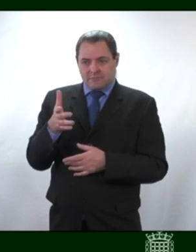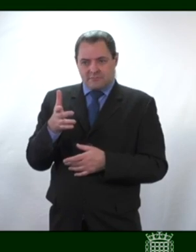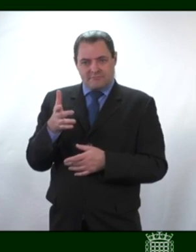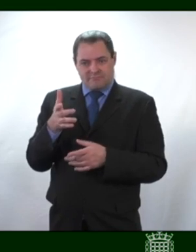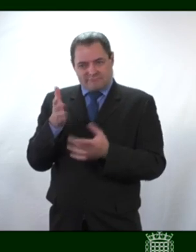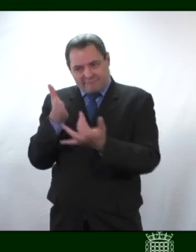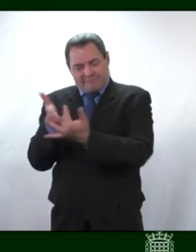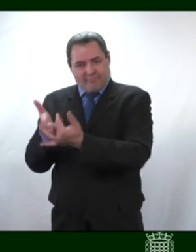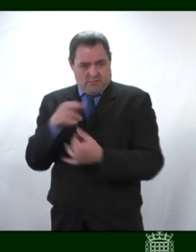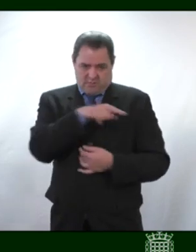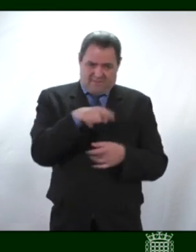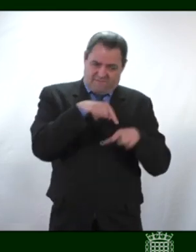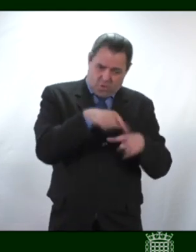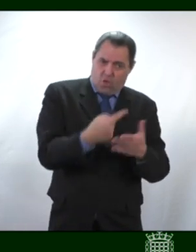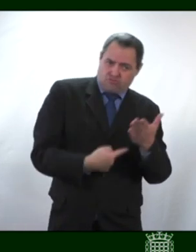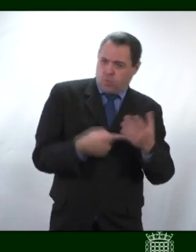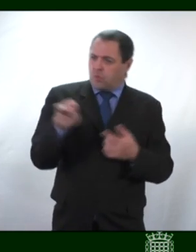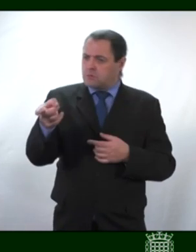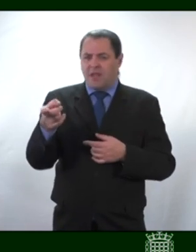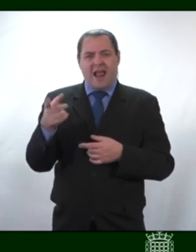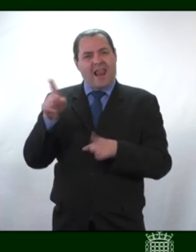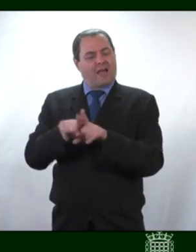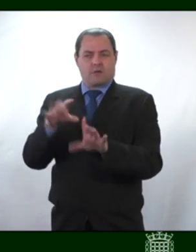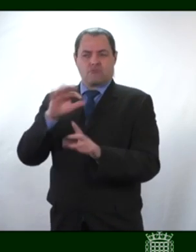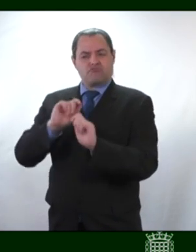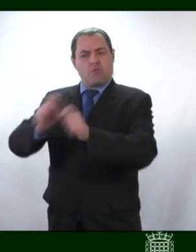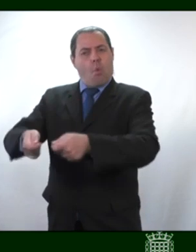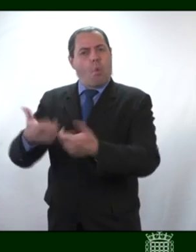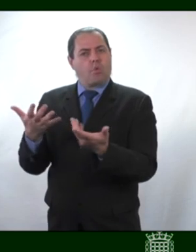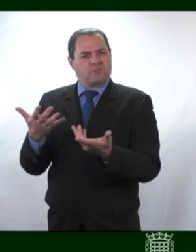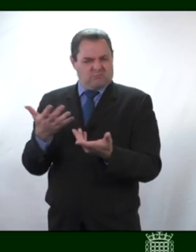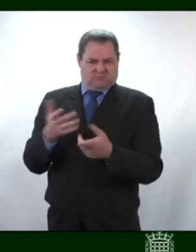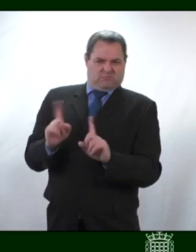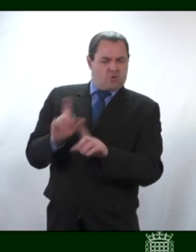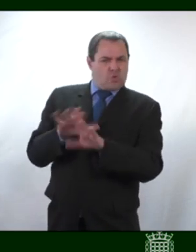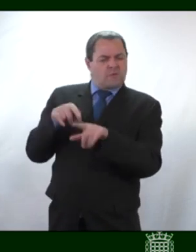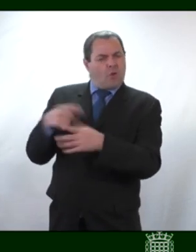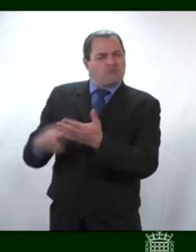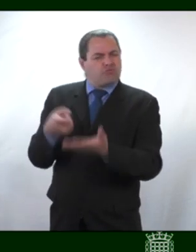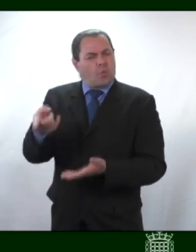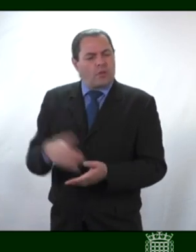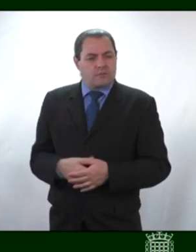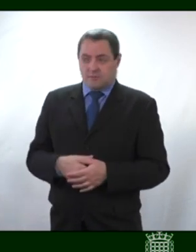that are taking the steps necessary. This point about fairness is really important. Imagine how it would feel